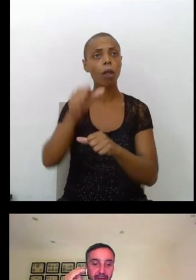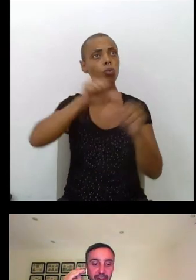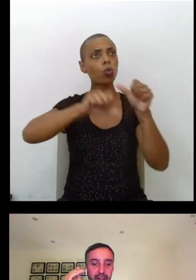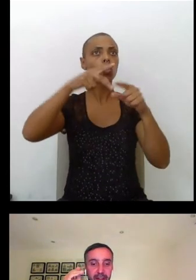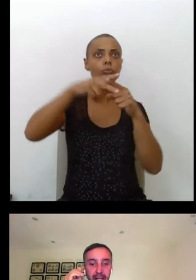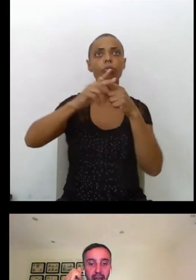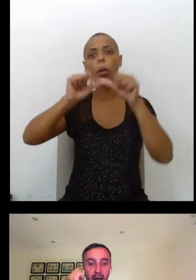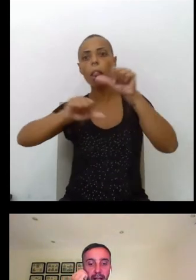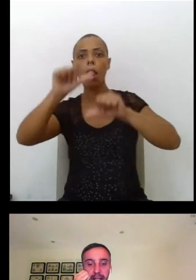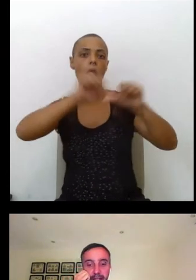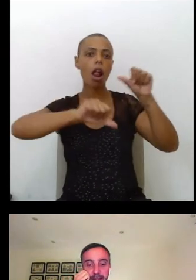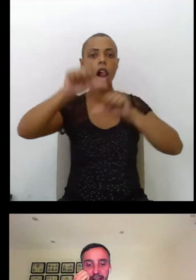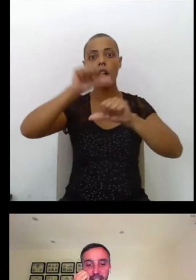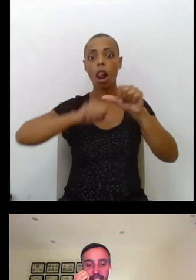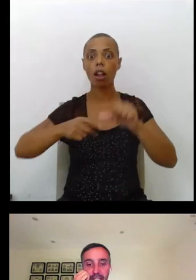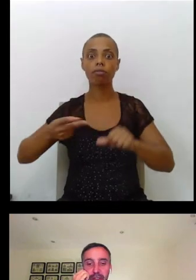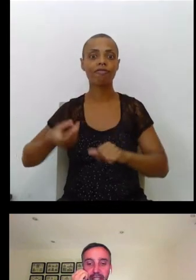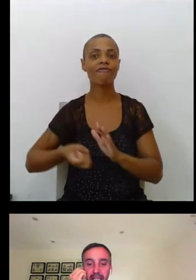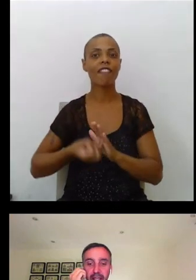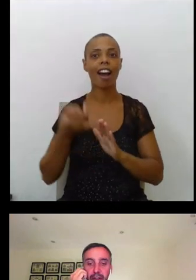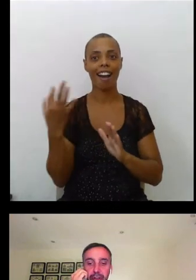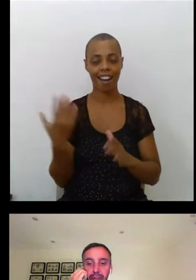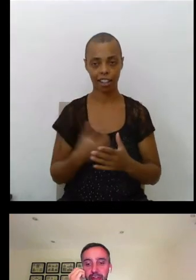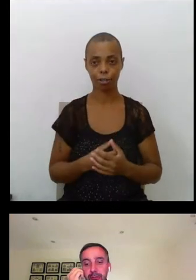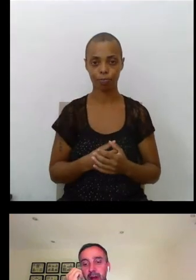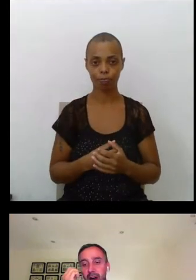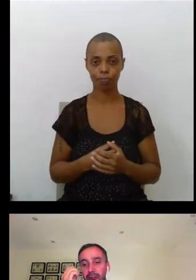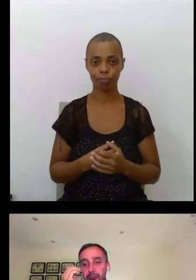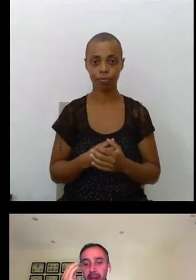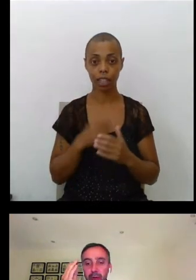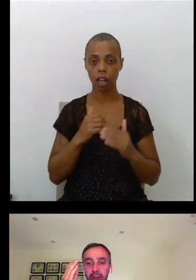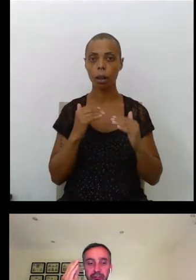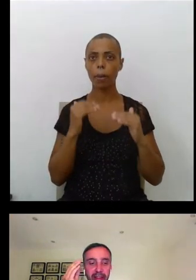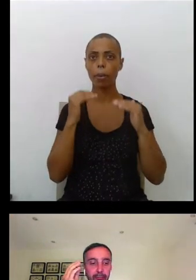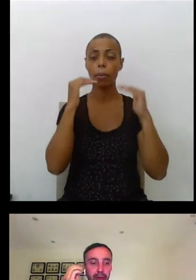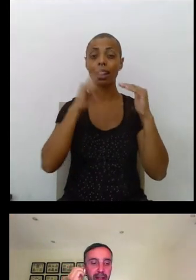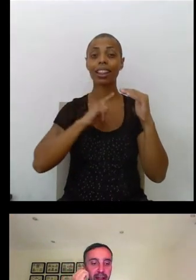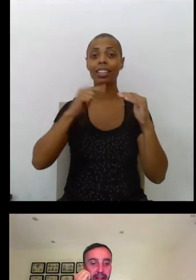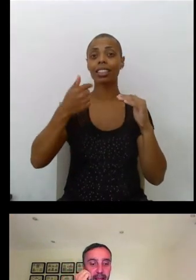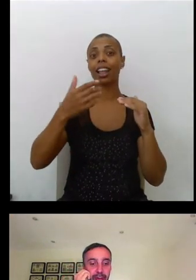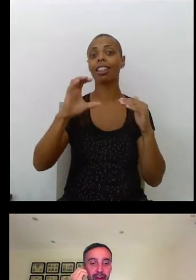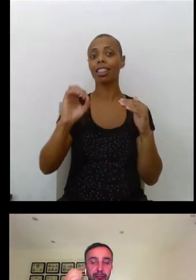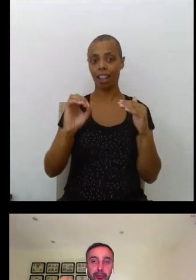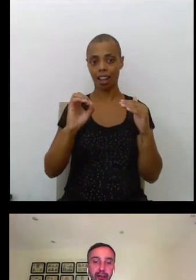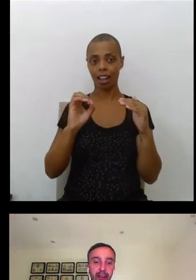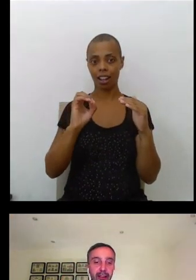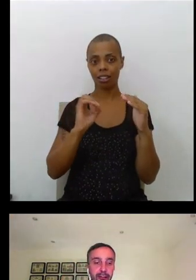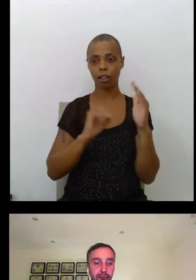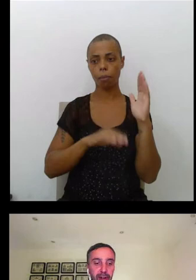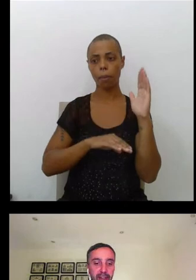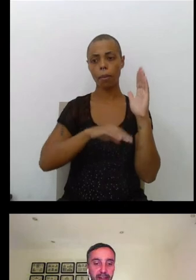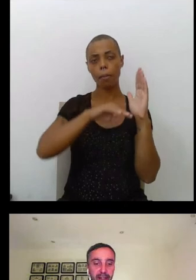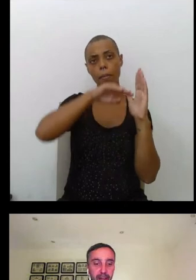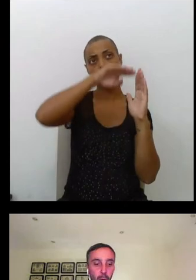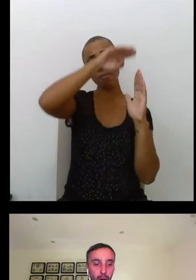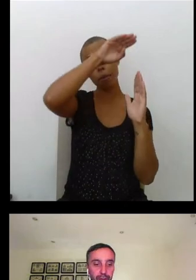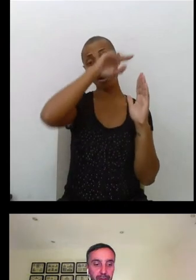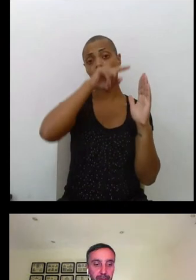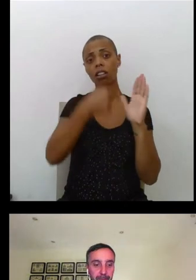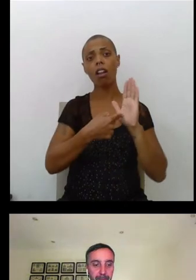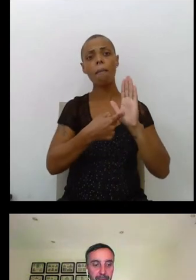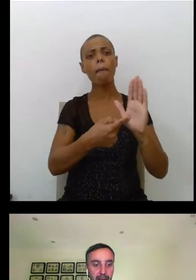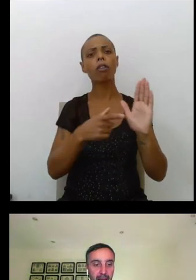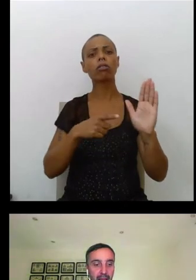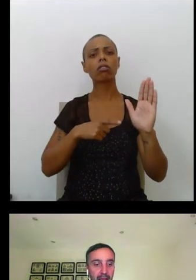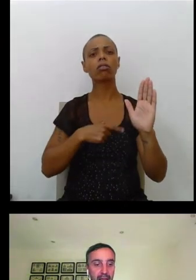70 levels the architect staged a unique conundrum of mirror transparent and semi-transparent surfaces and